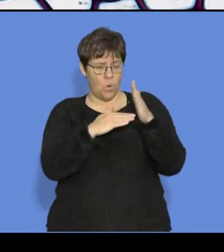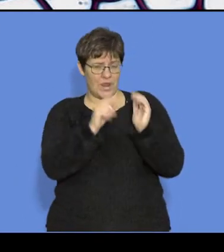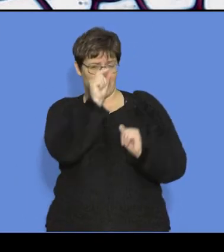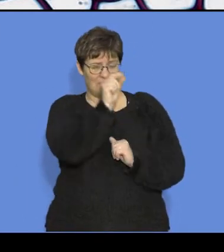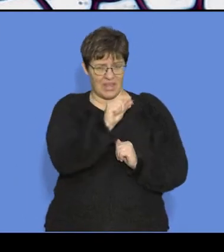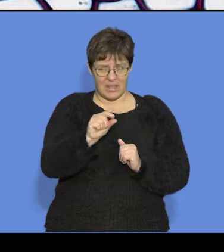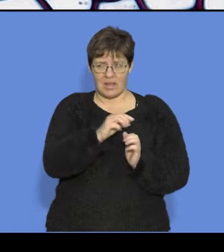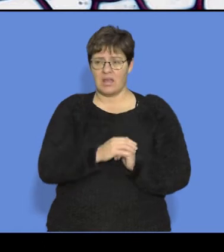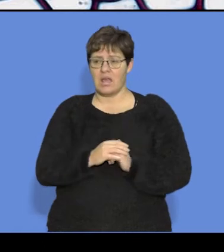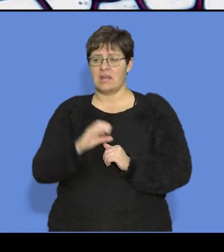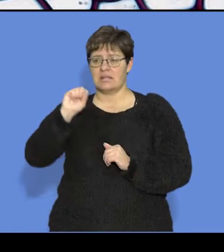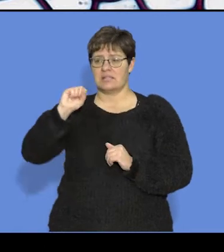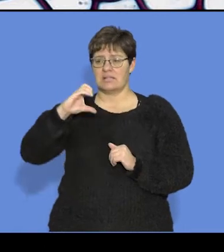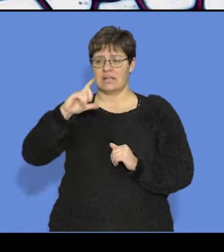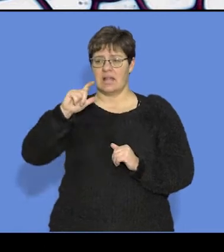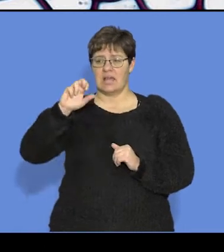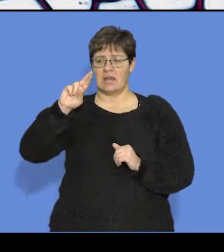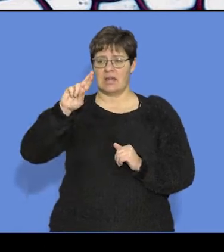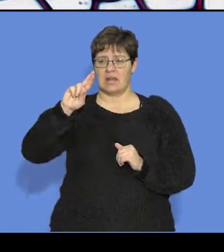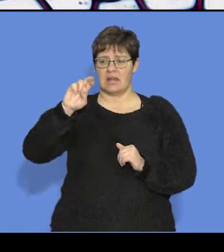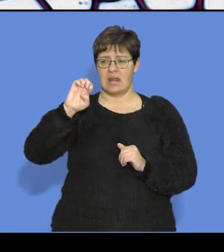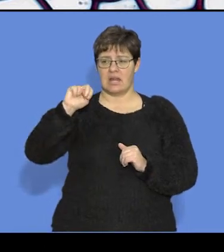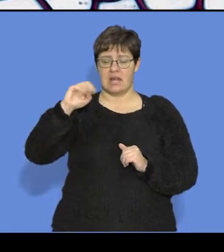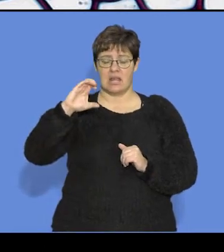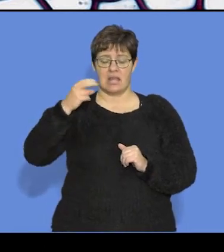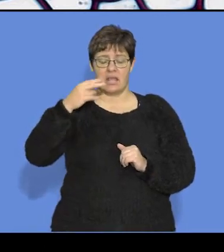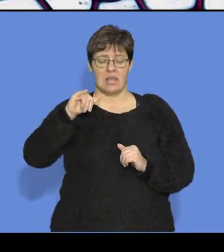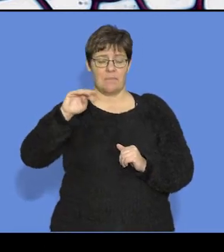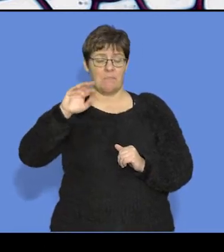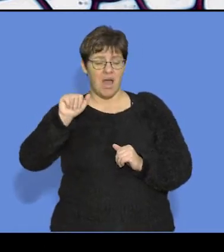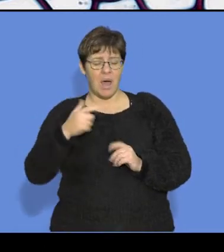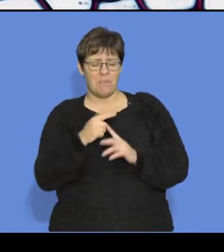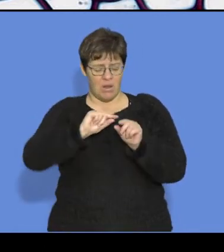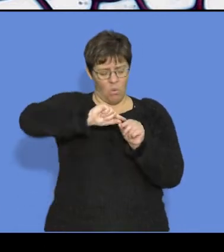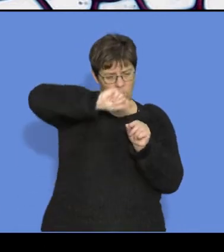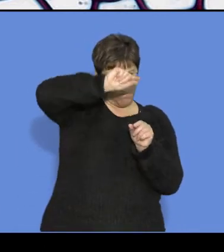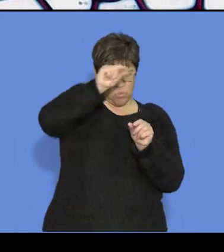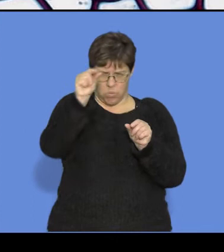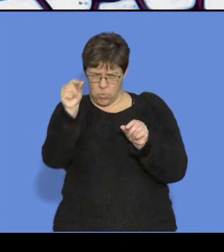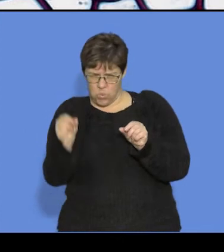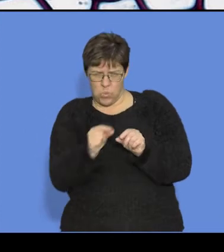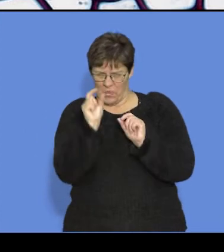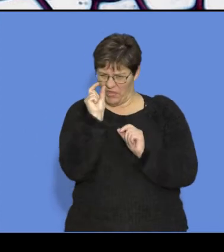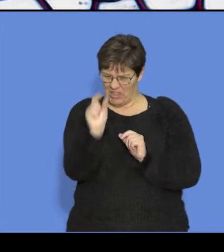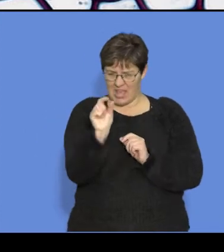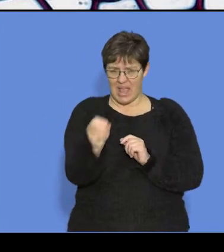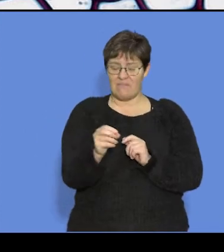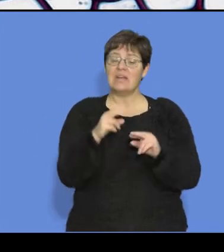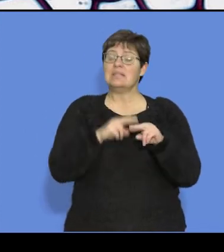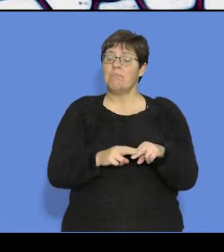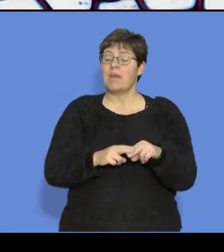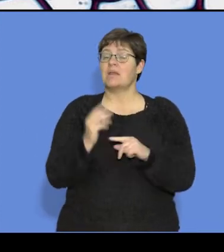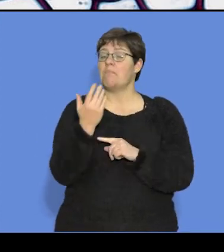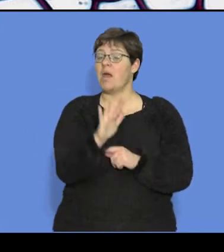with extremely thick walls all the way around. And depending on where they are in the plant, they have